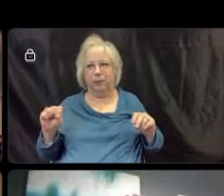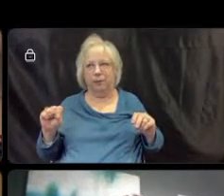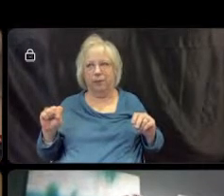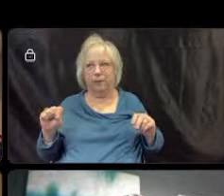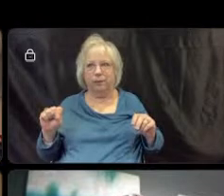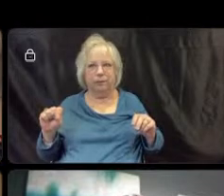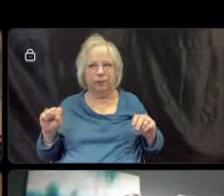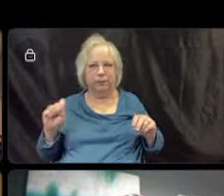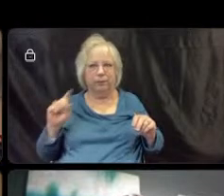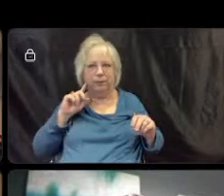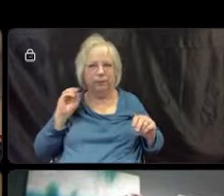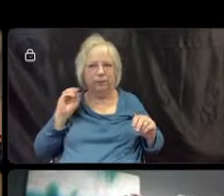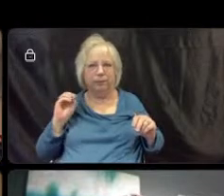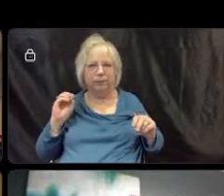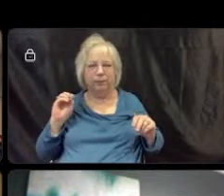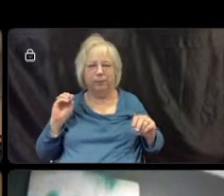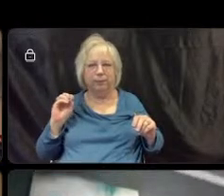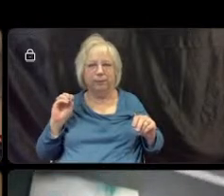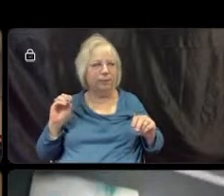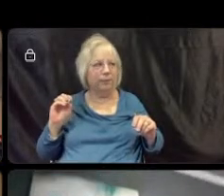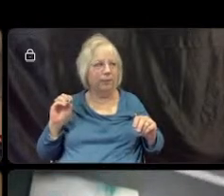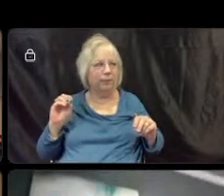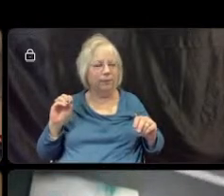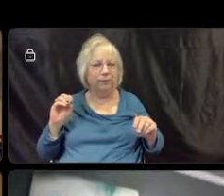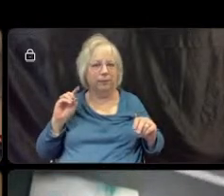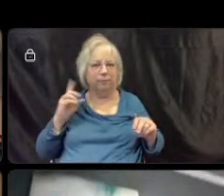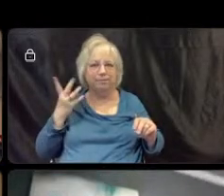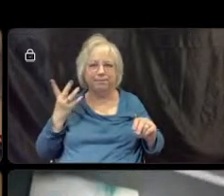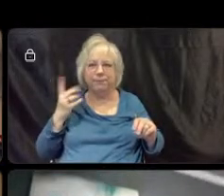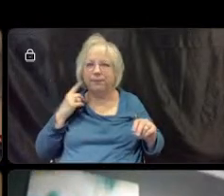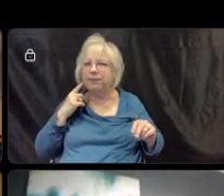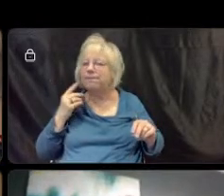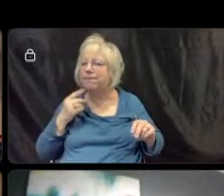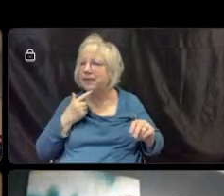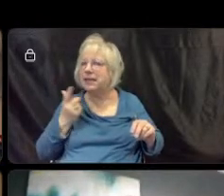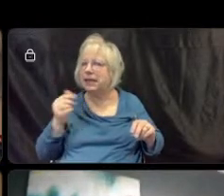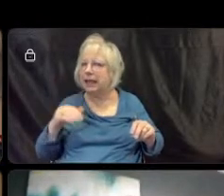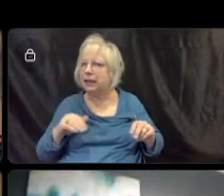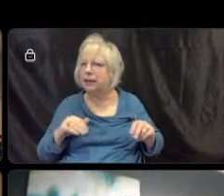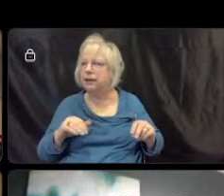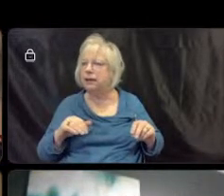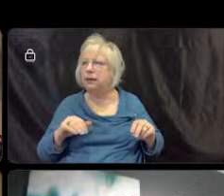No. Sorry, it's inaudible, Commissioner Thomas. Can you repeat that?